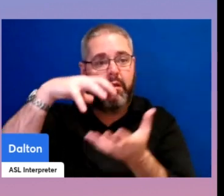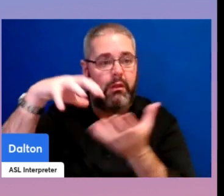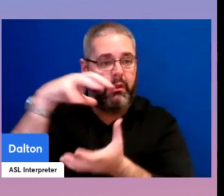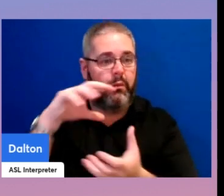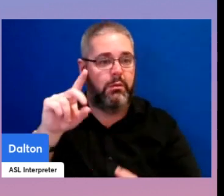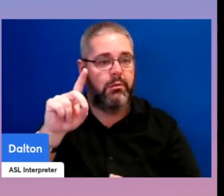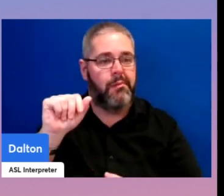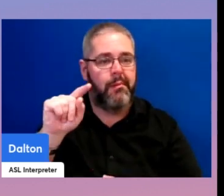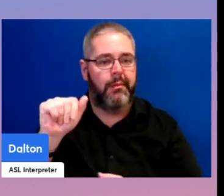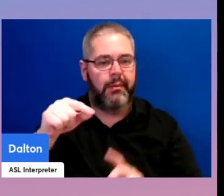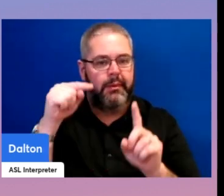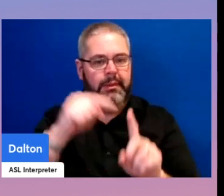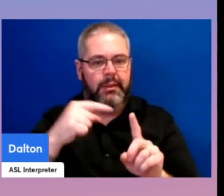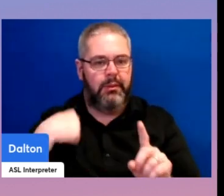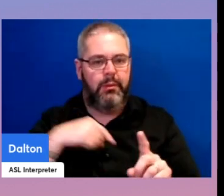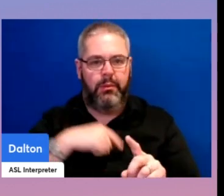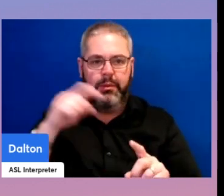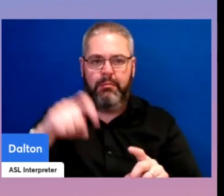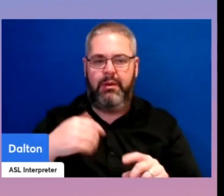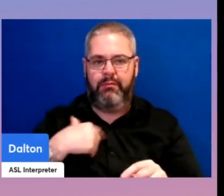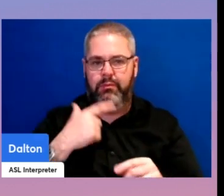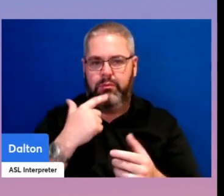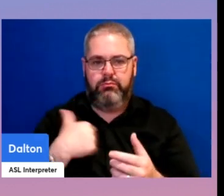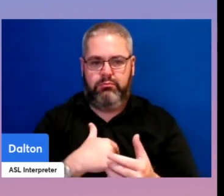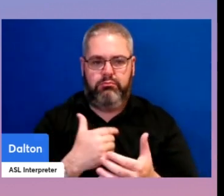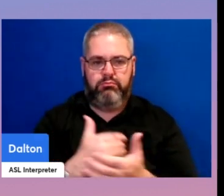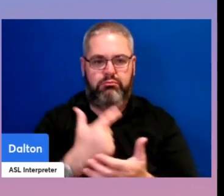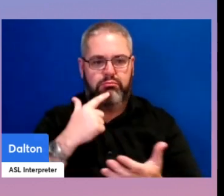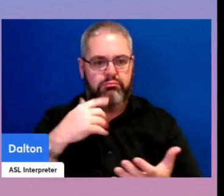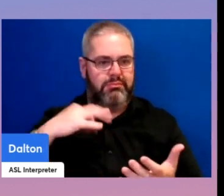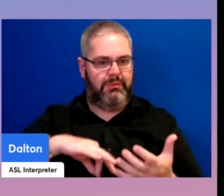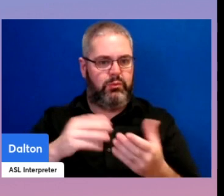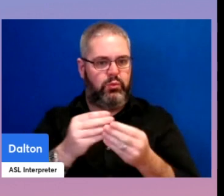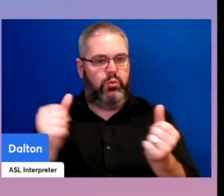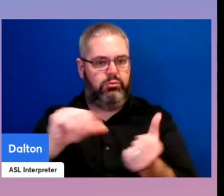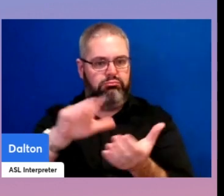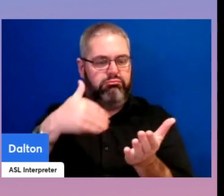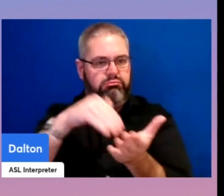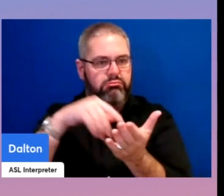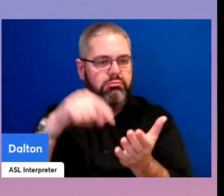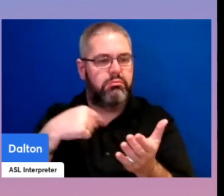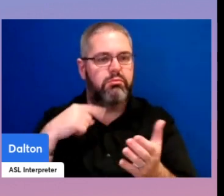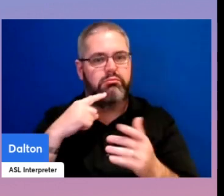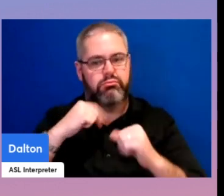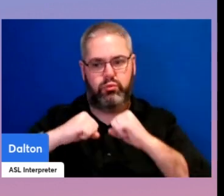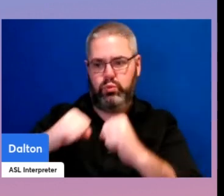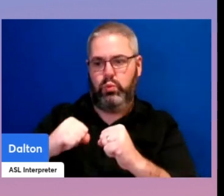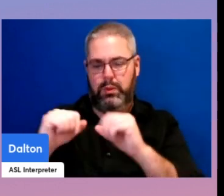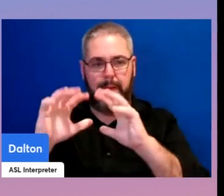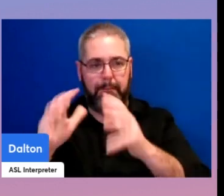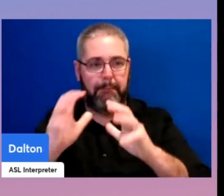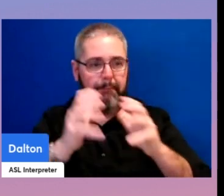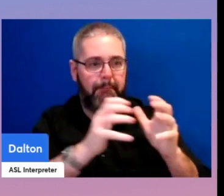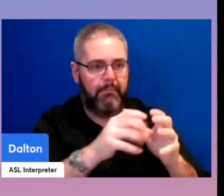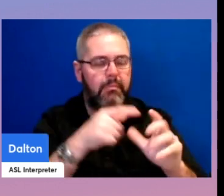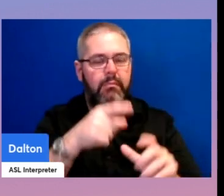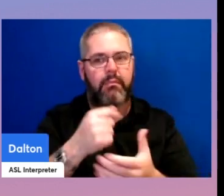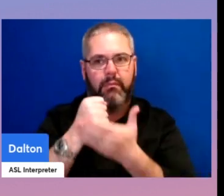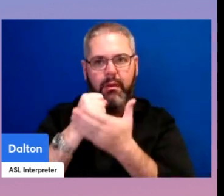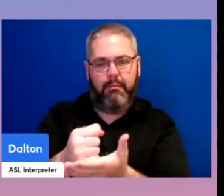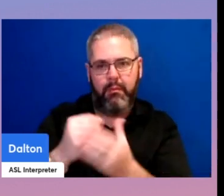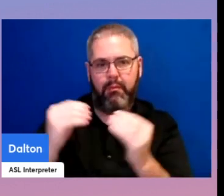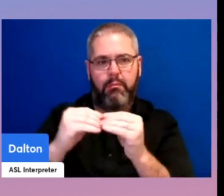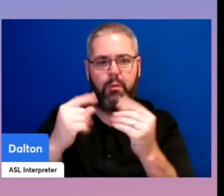centralized control requires a mutually beneficial solution which can help security teams implement security successfully in